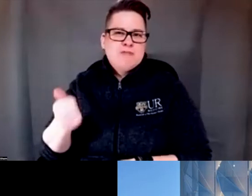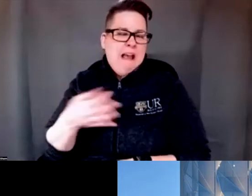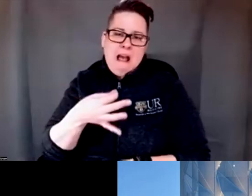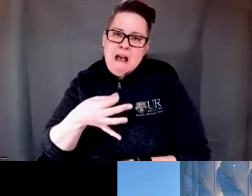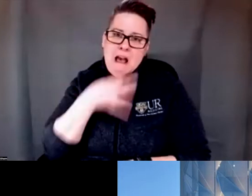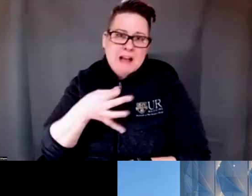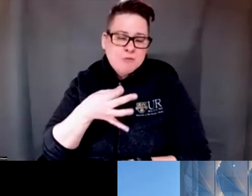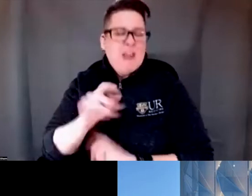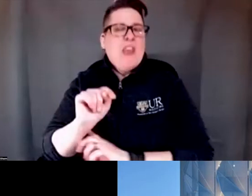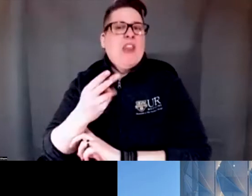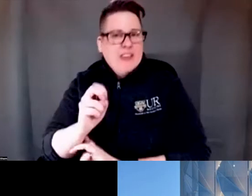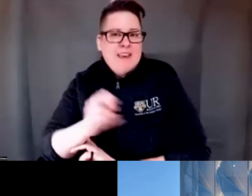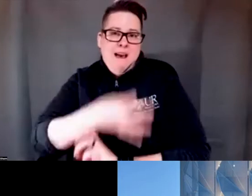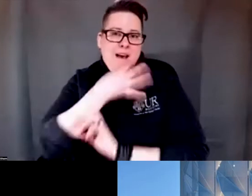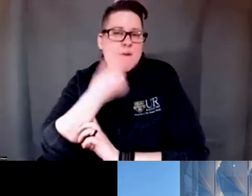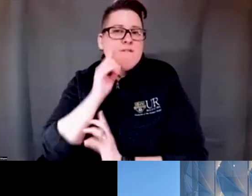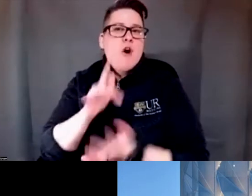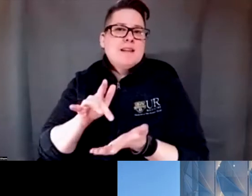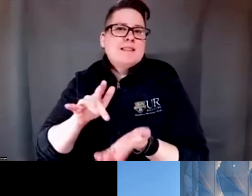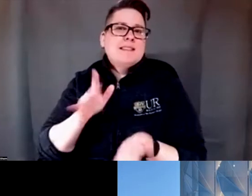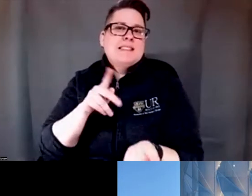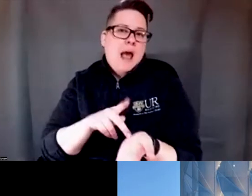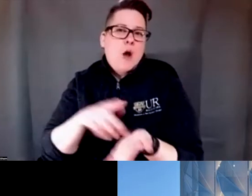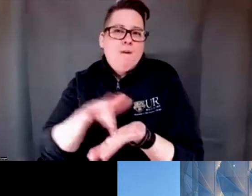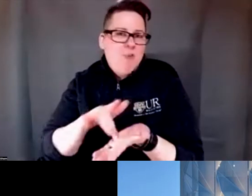in the psychopharmacology of all